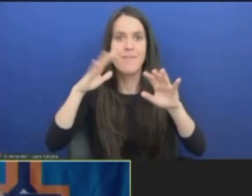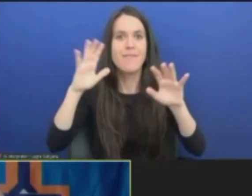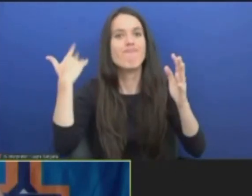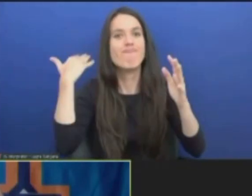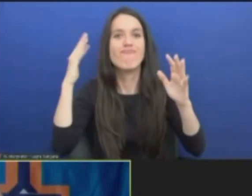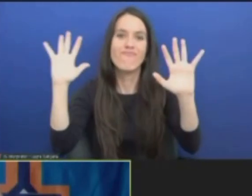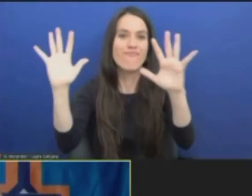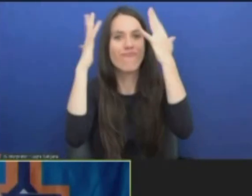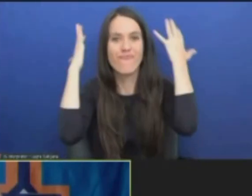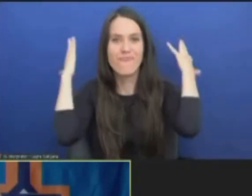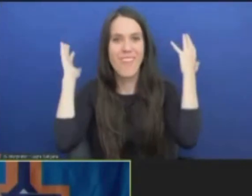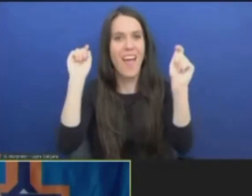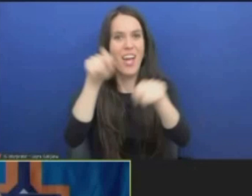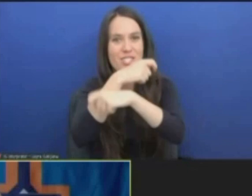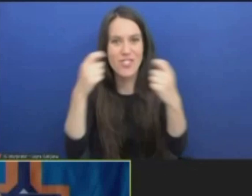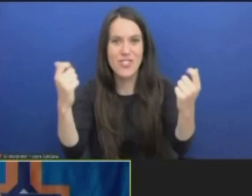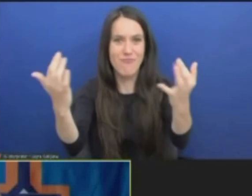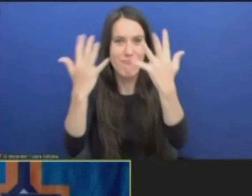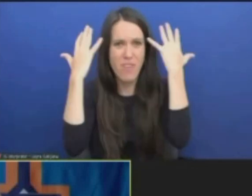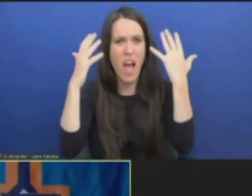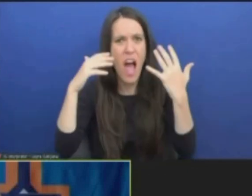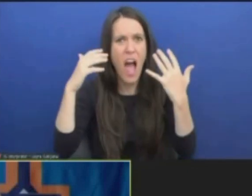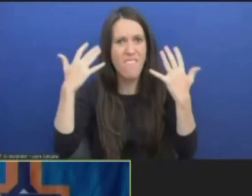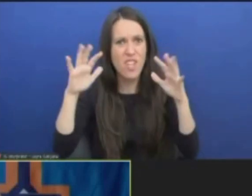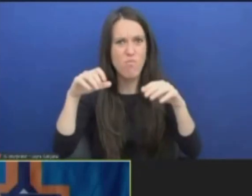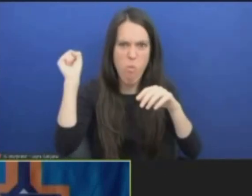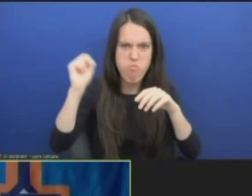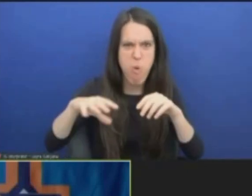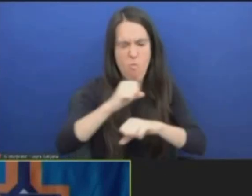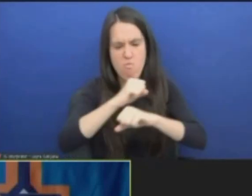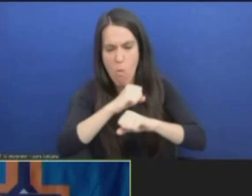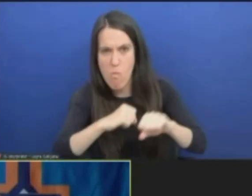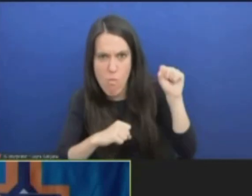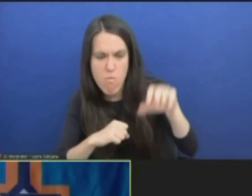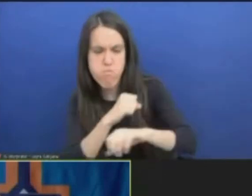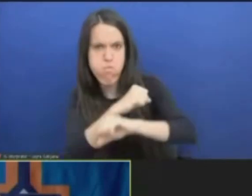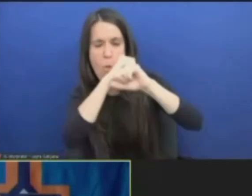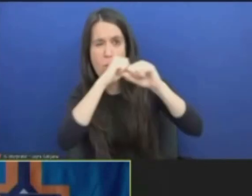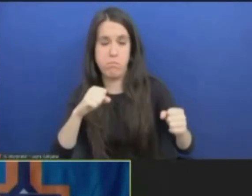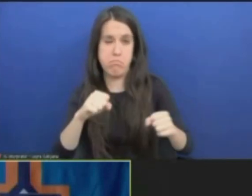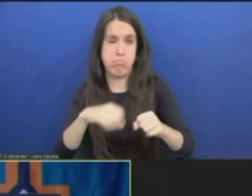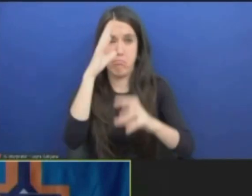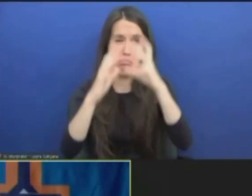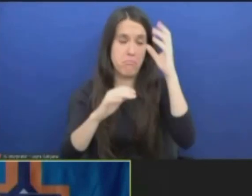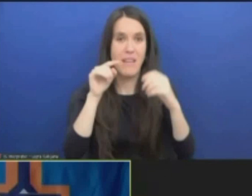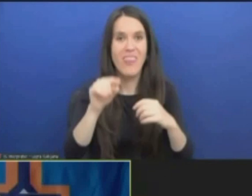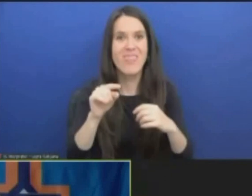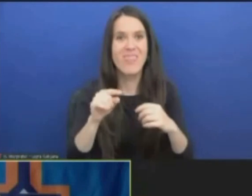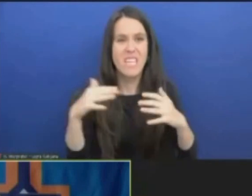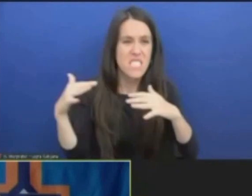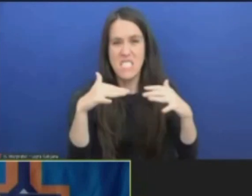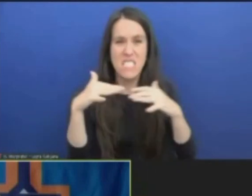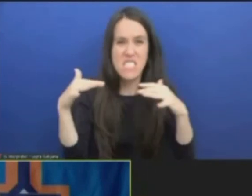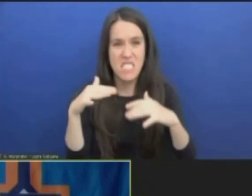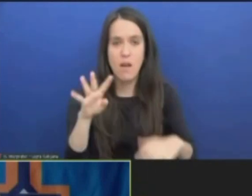environment, including by the use of phosphorus bombs. This war, which lasted for 44 days, has